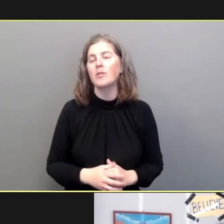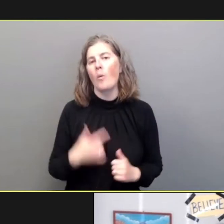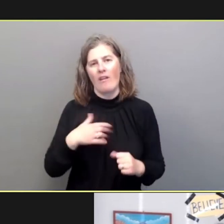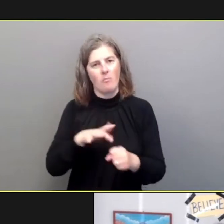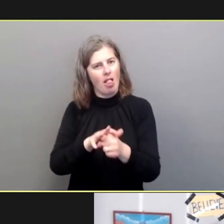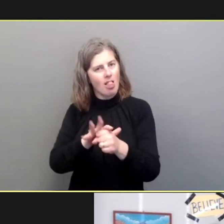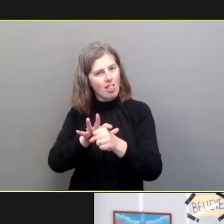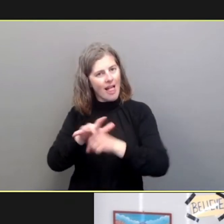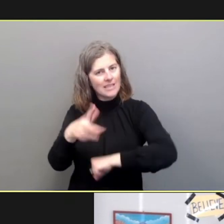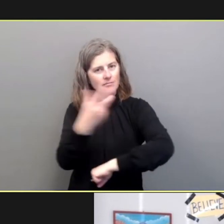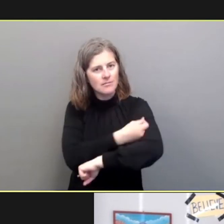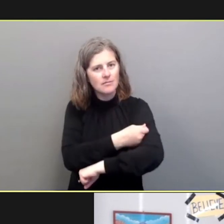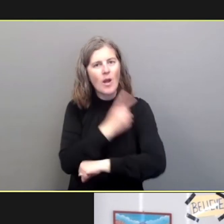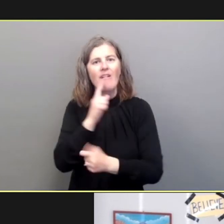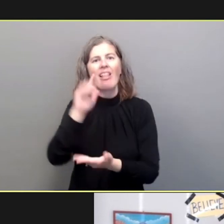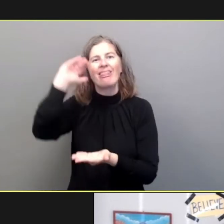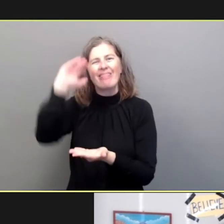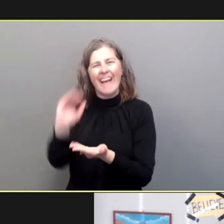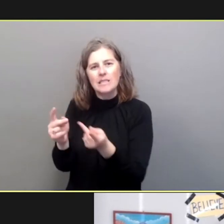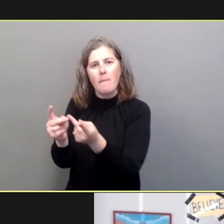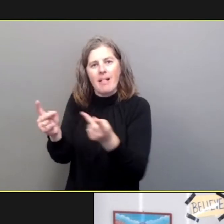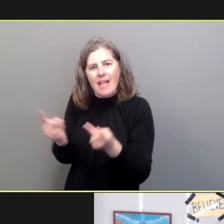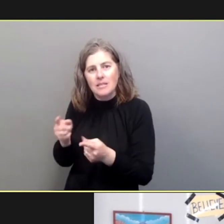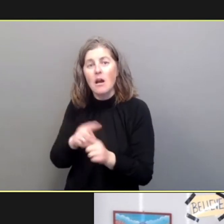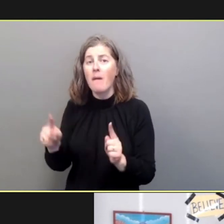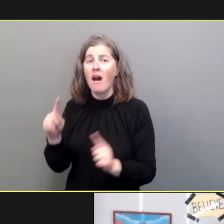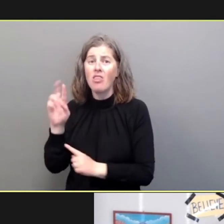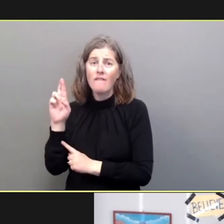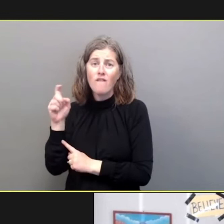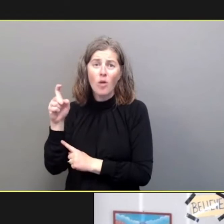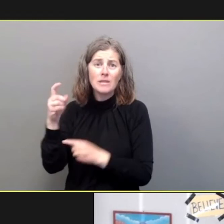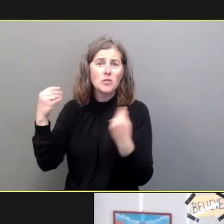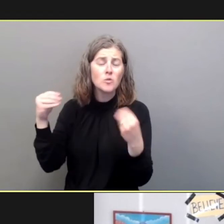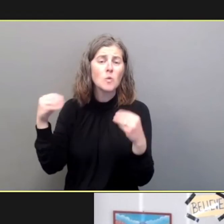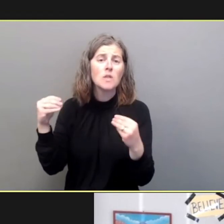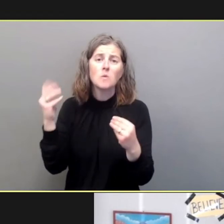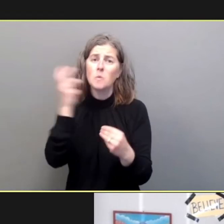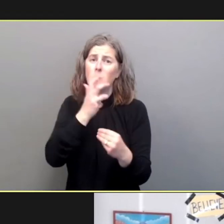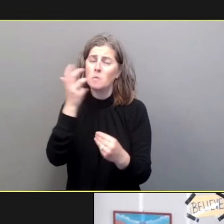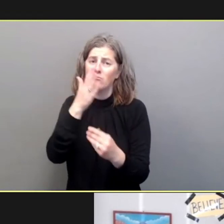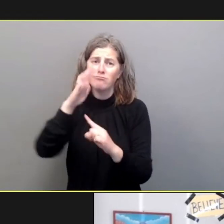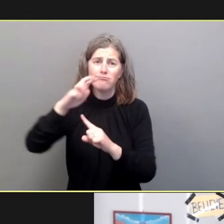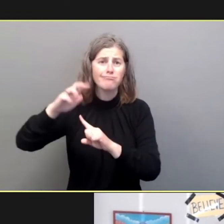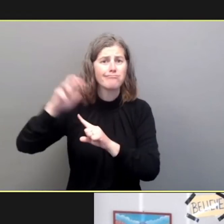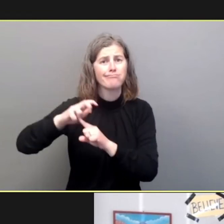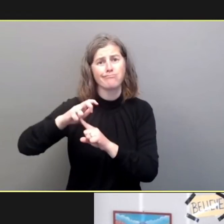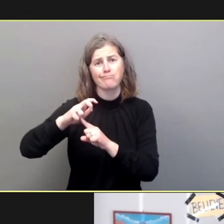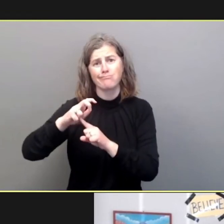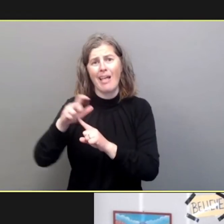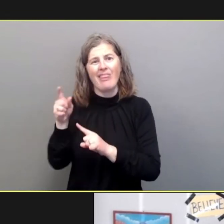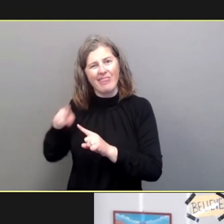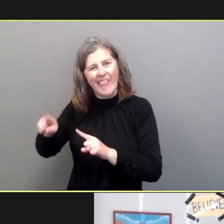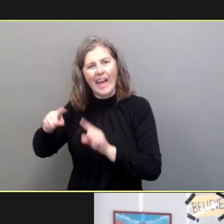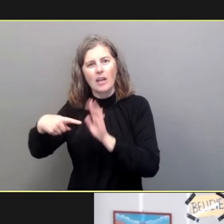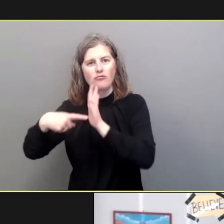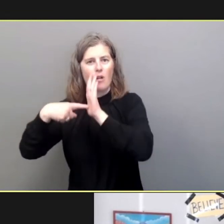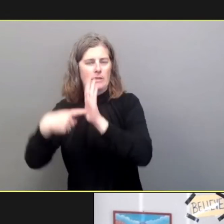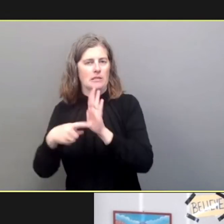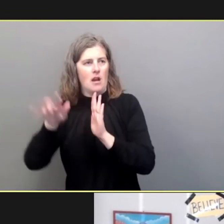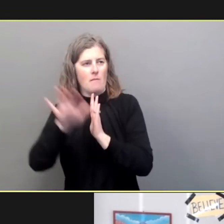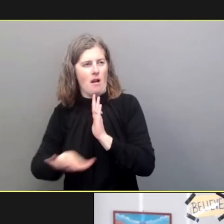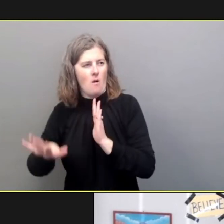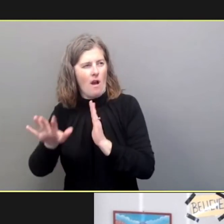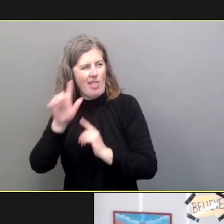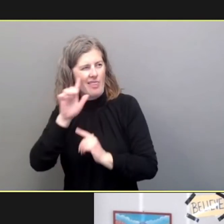We just have fewer venues, but our pharmacists have been doing a super good job that they actually represent approximately, I